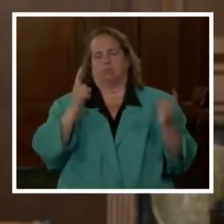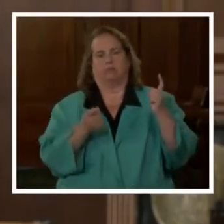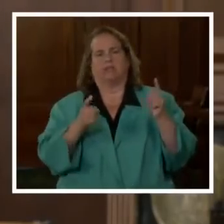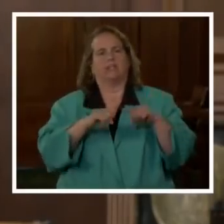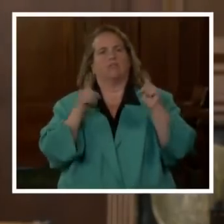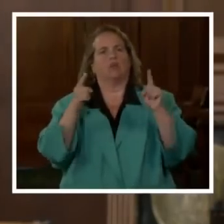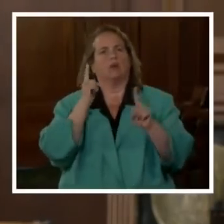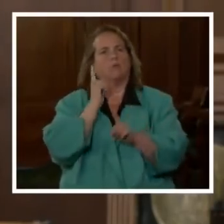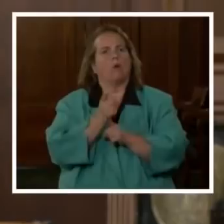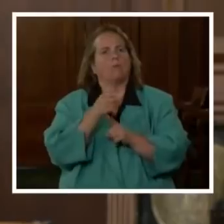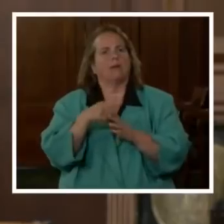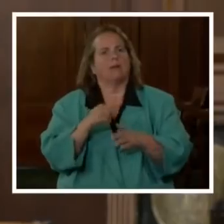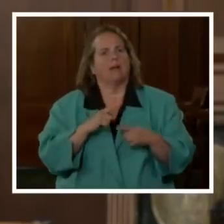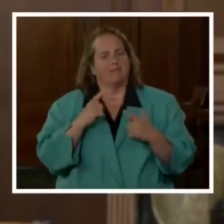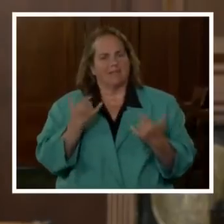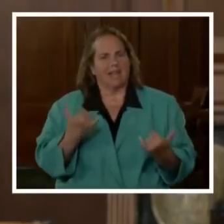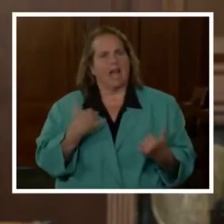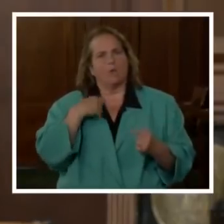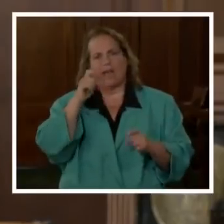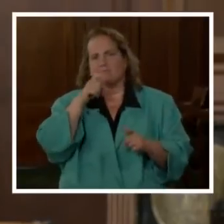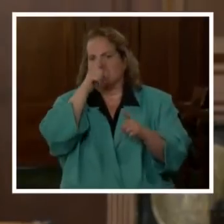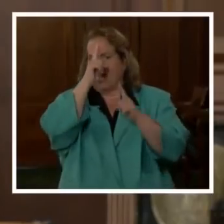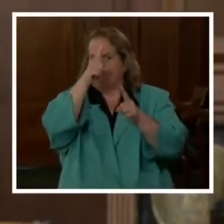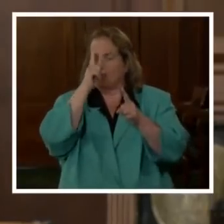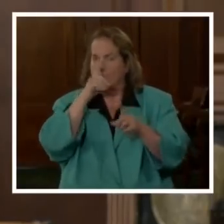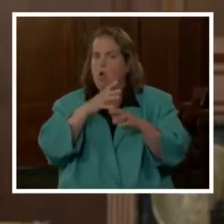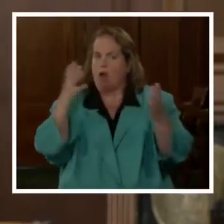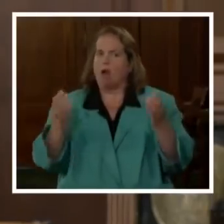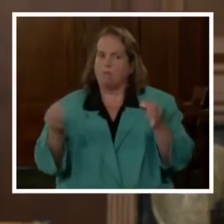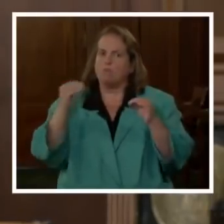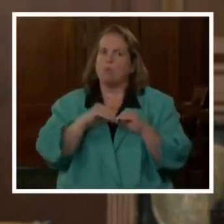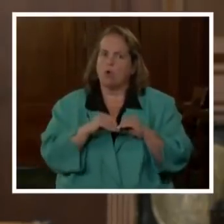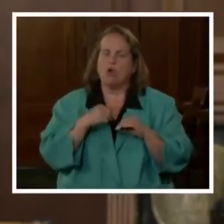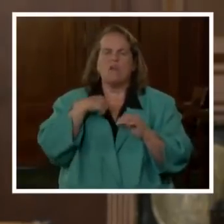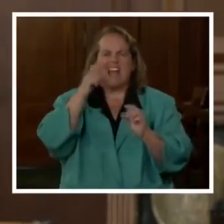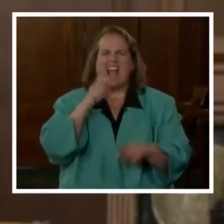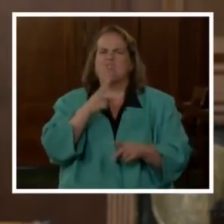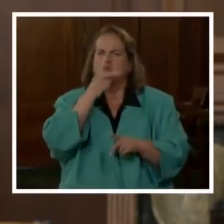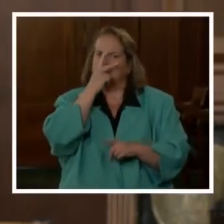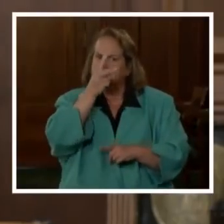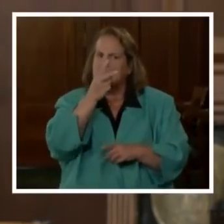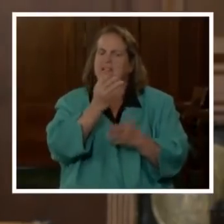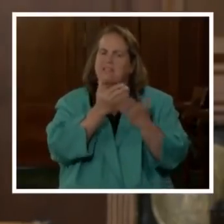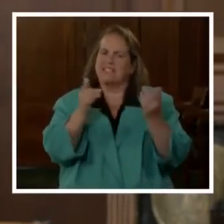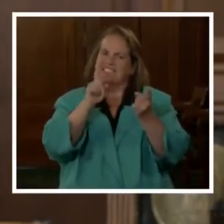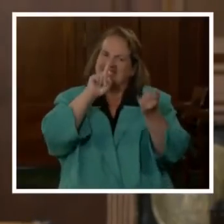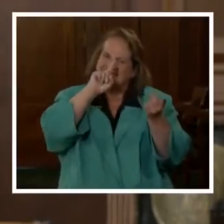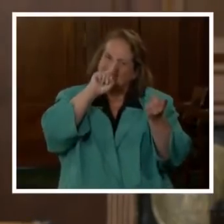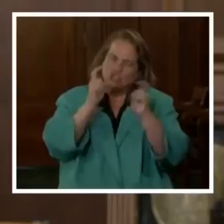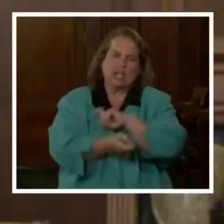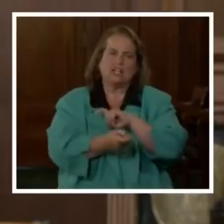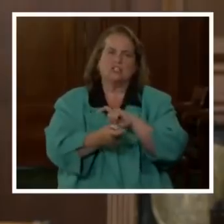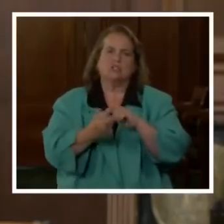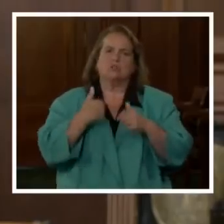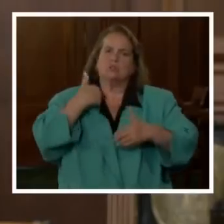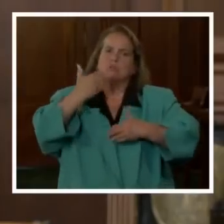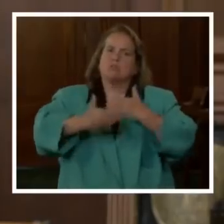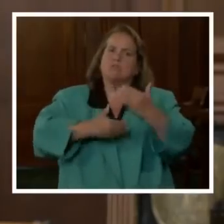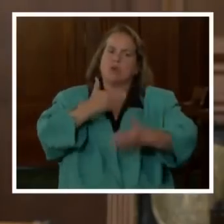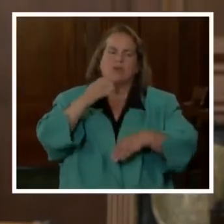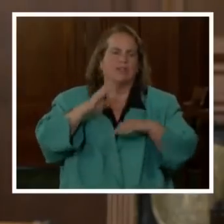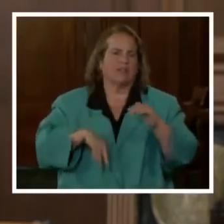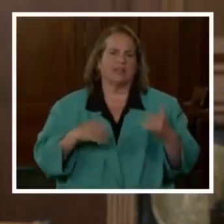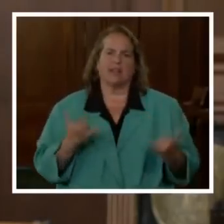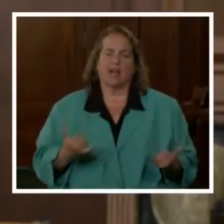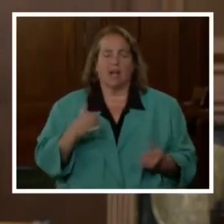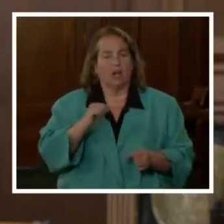where we got to aim for a whole lot more. We got to see something entirely different moving forward than we do right now. You